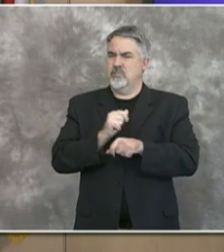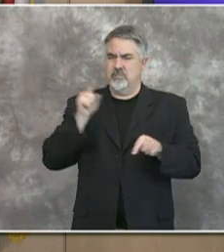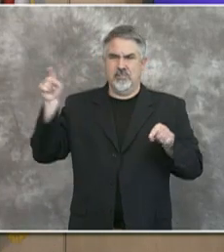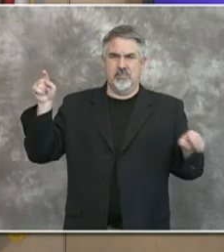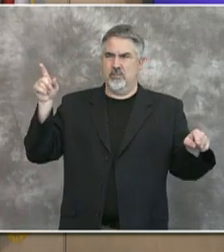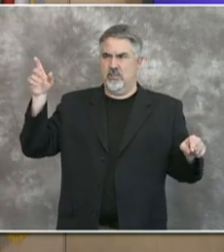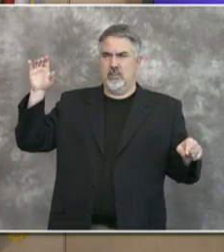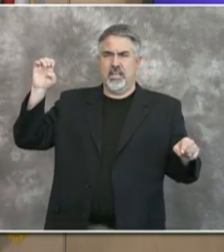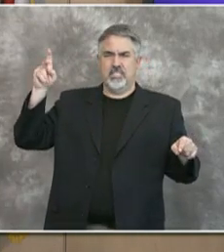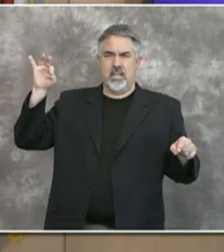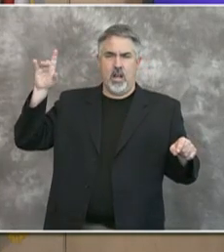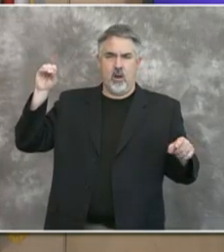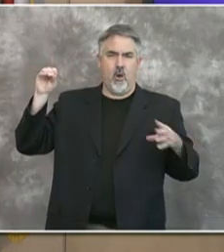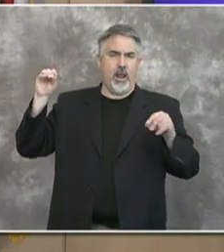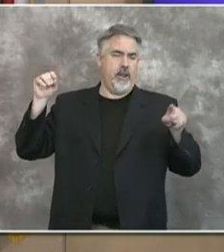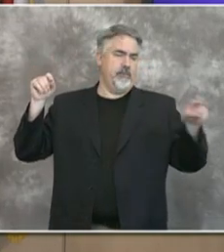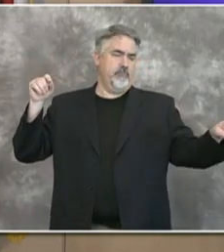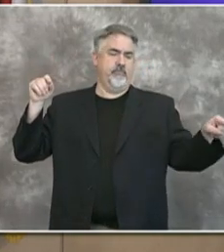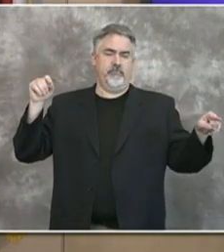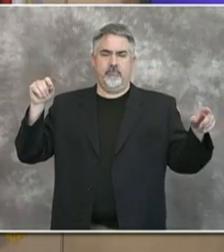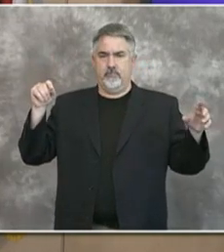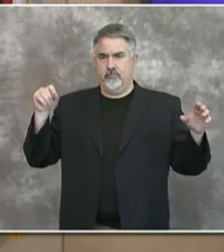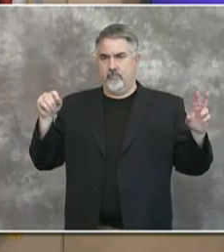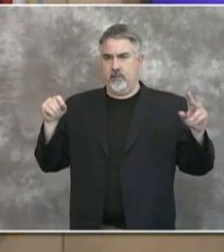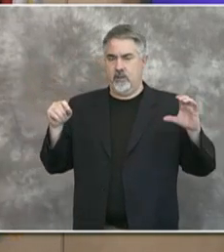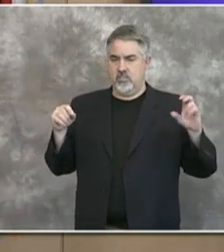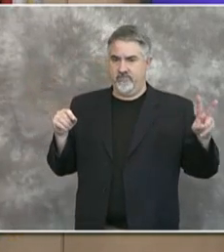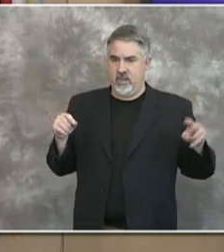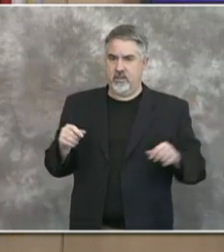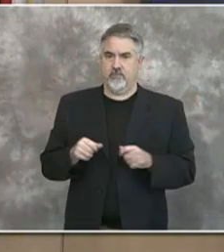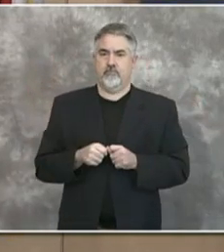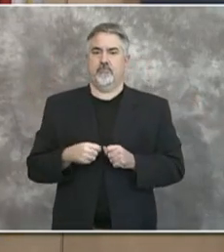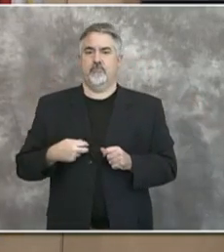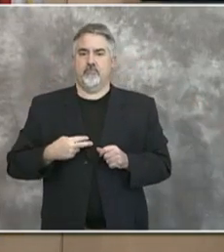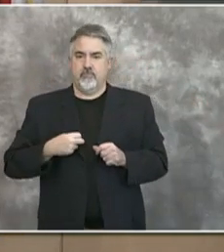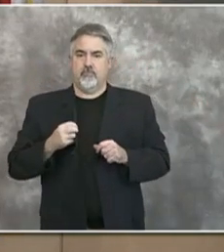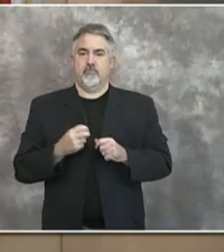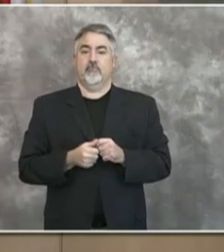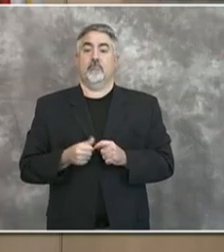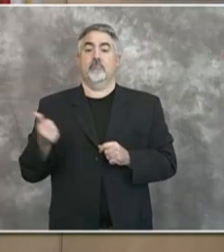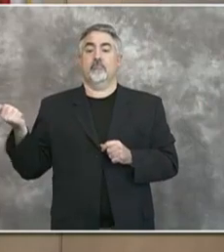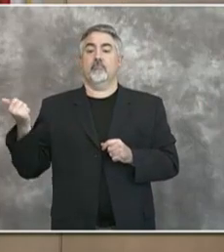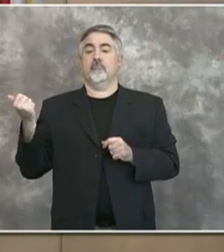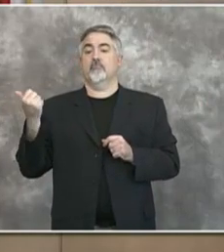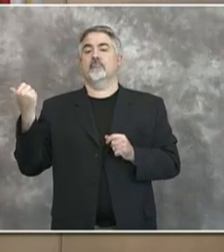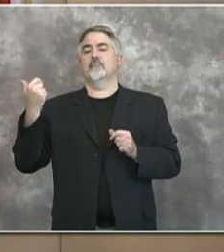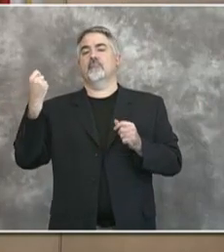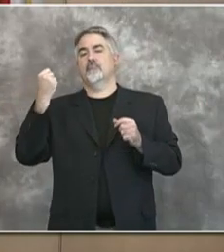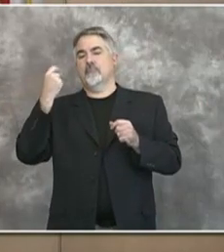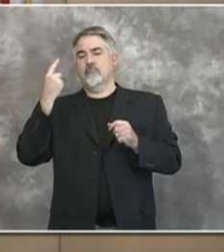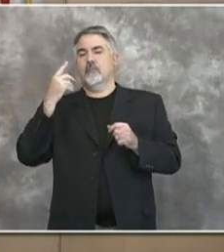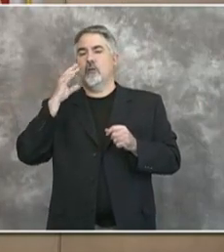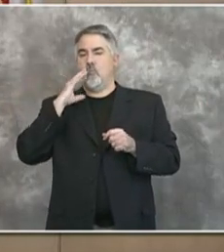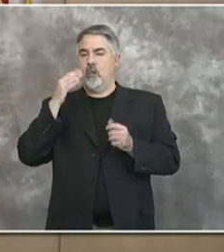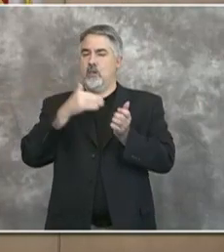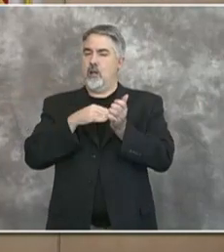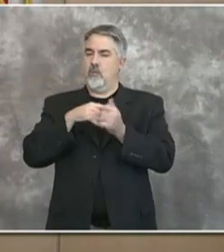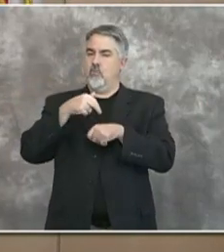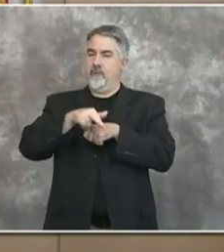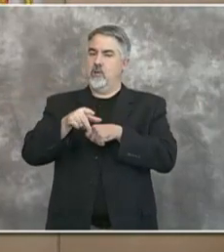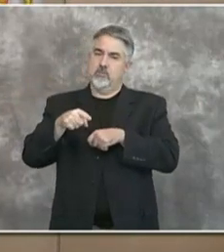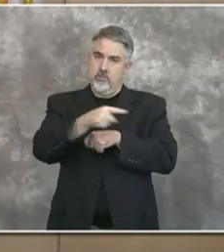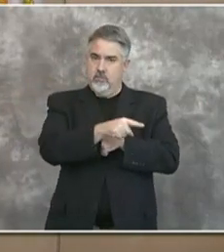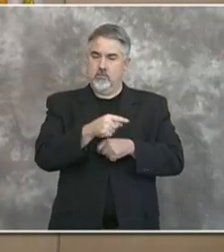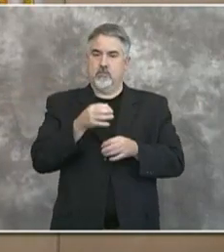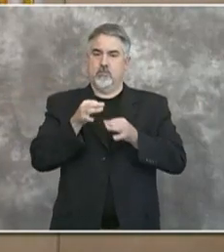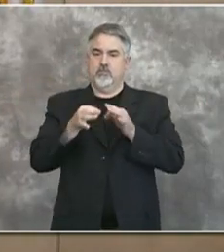Yes, we do want individuals to be referred by their providers, but as you know now, providers, you don't necessarily have